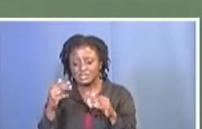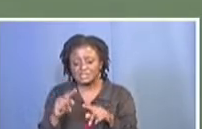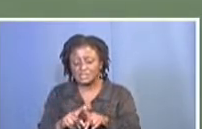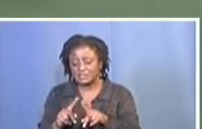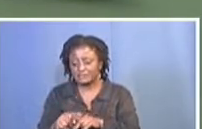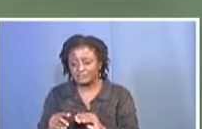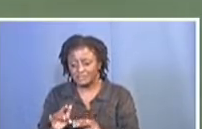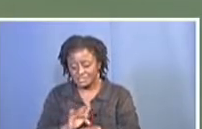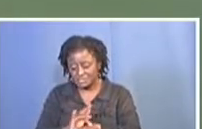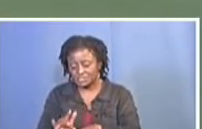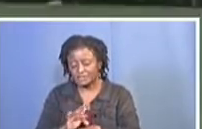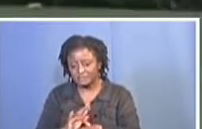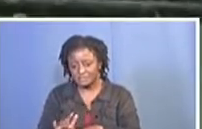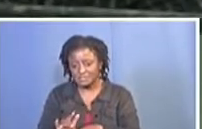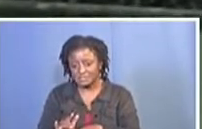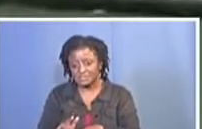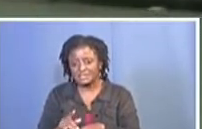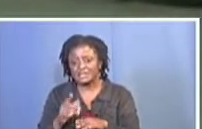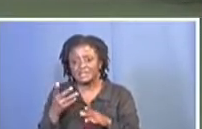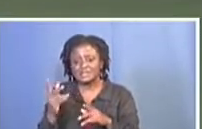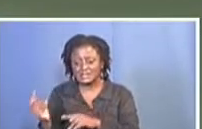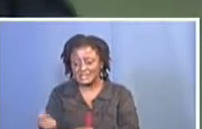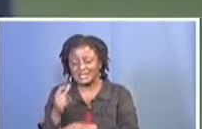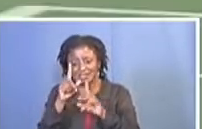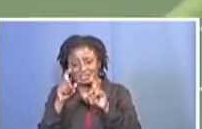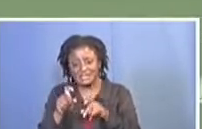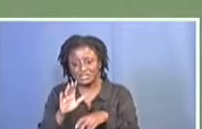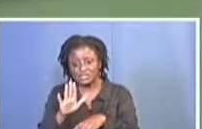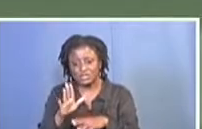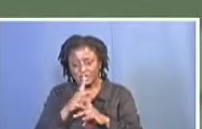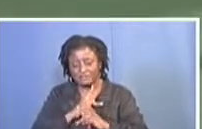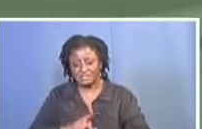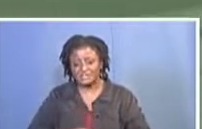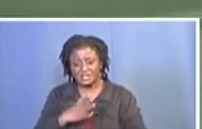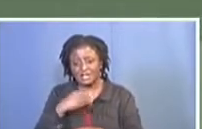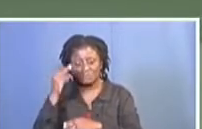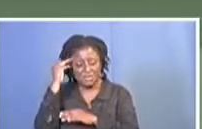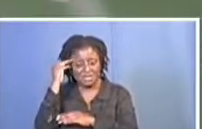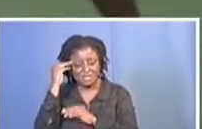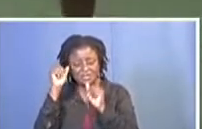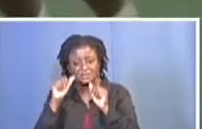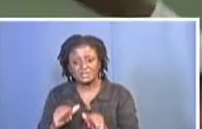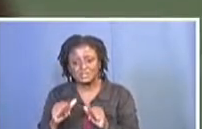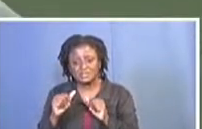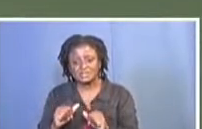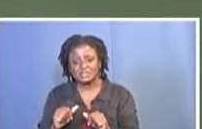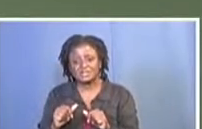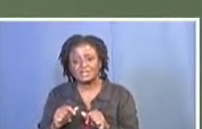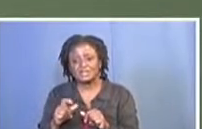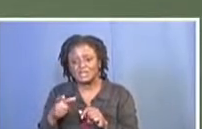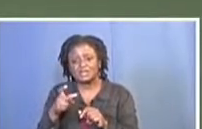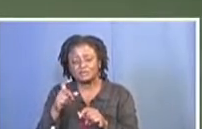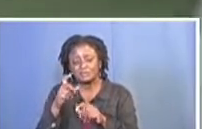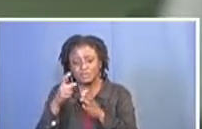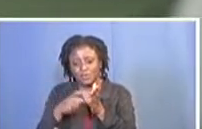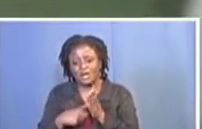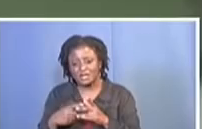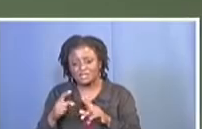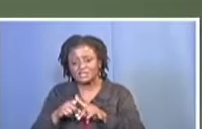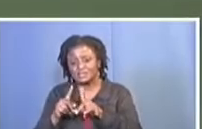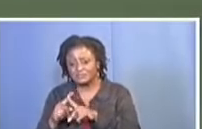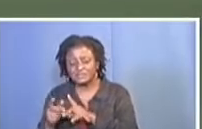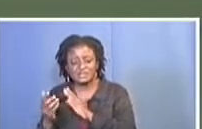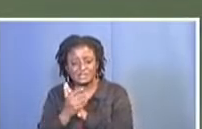and mental capacities. It requires a lot of discipline and skill, eye-hand coordination, movement,